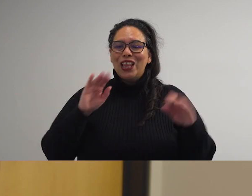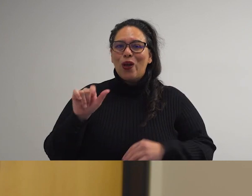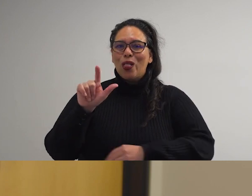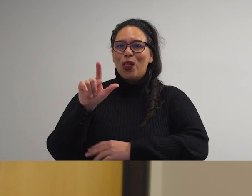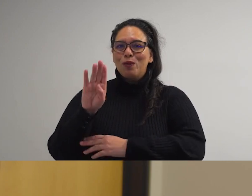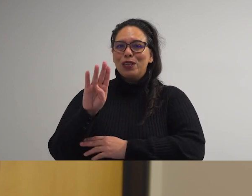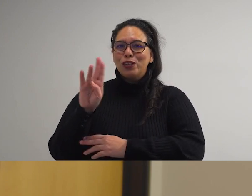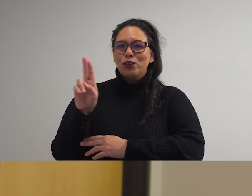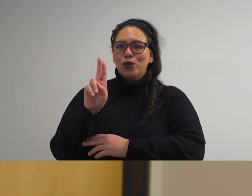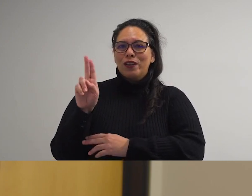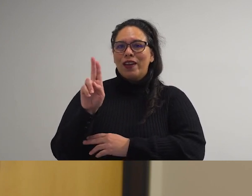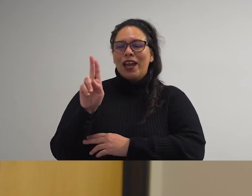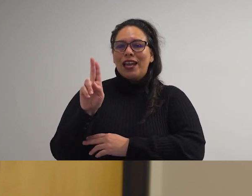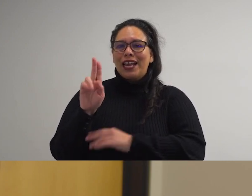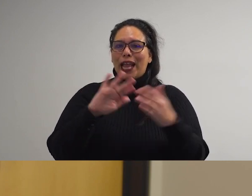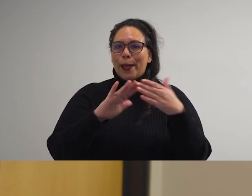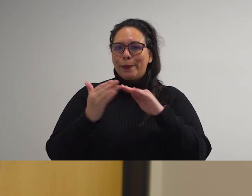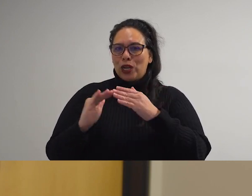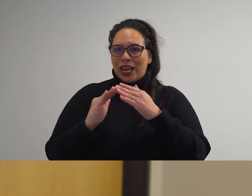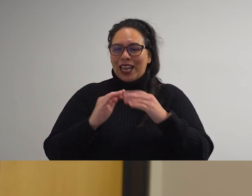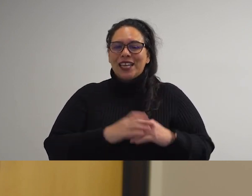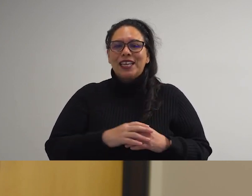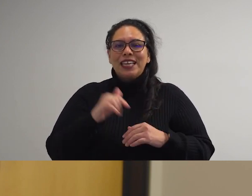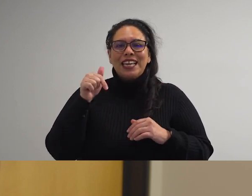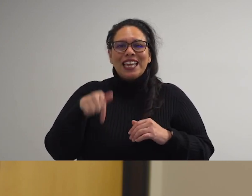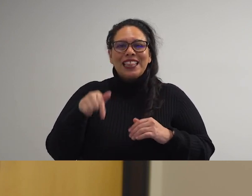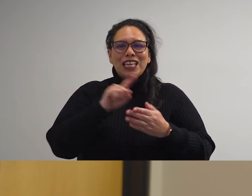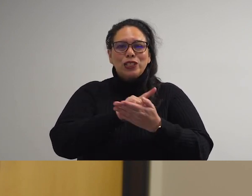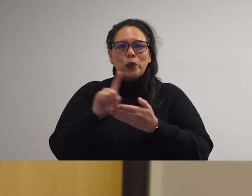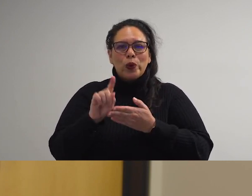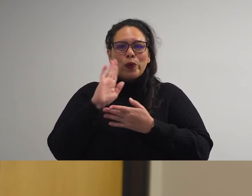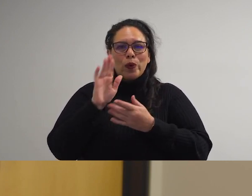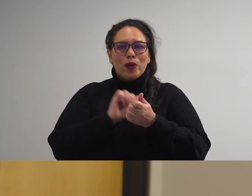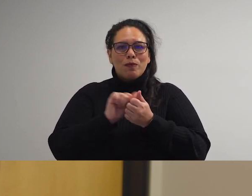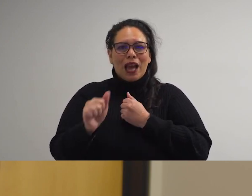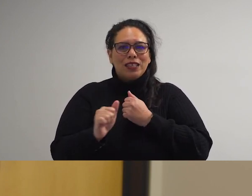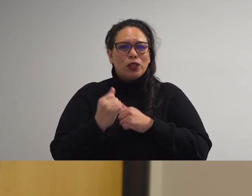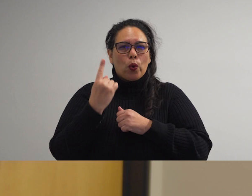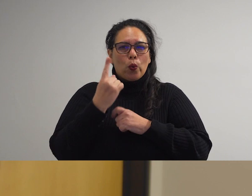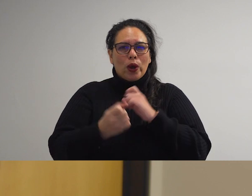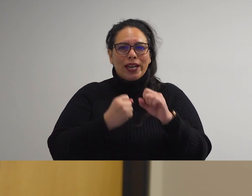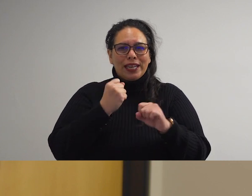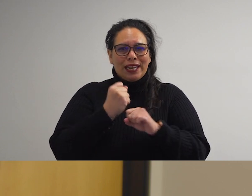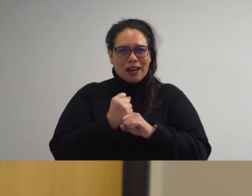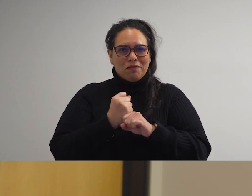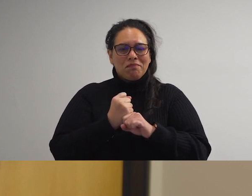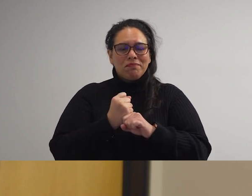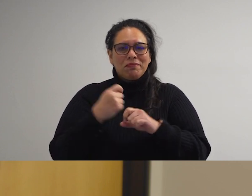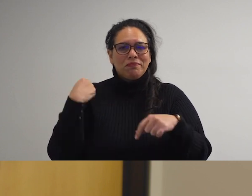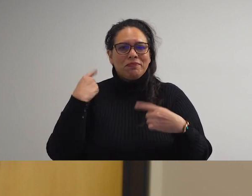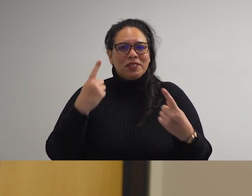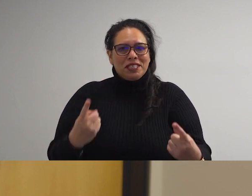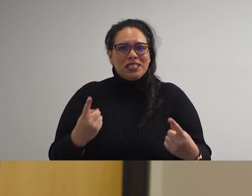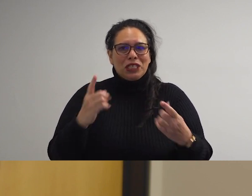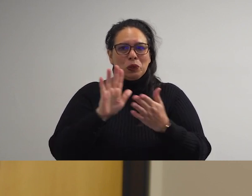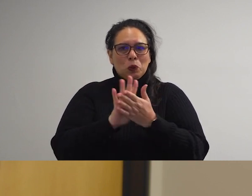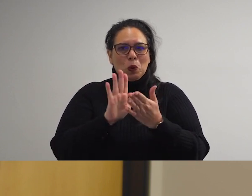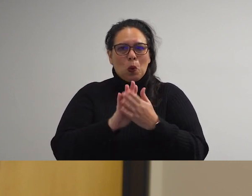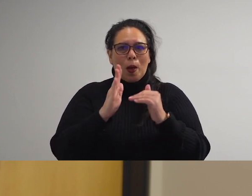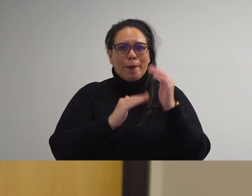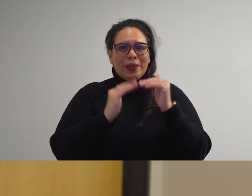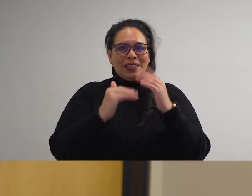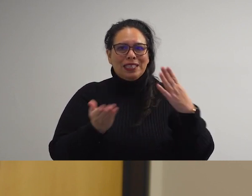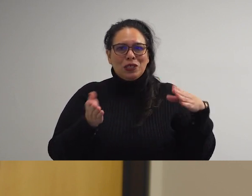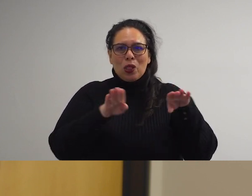Hello, Long Beach Unified community. During this week, when we will pass the 1-year mark since our school buildings closed, I'm